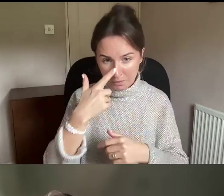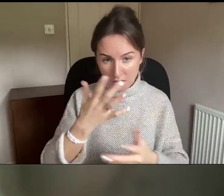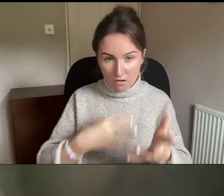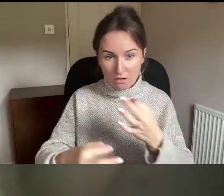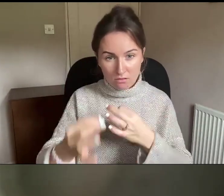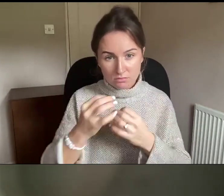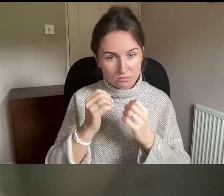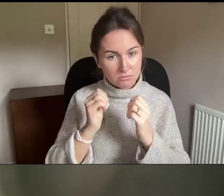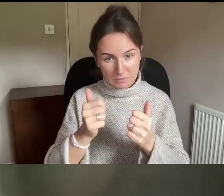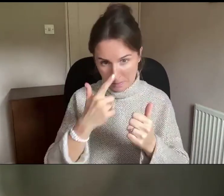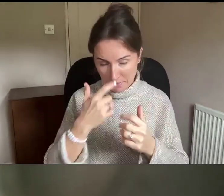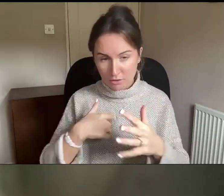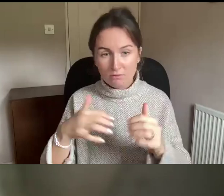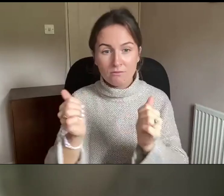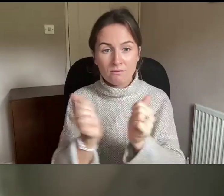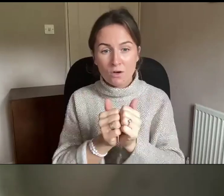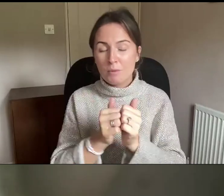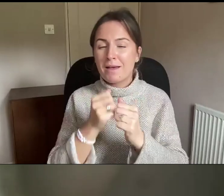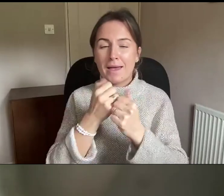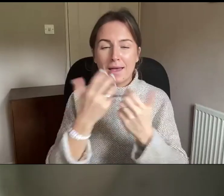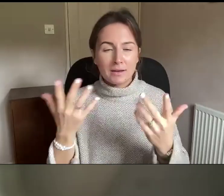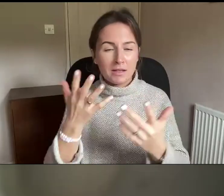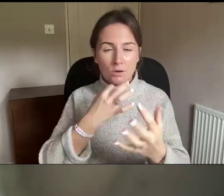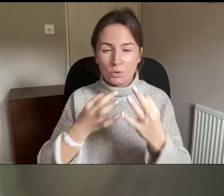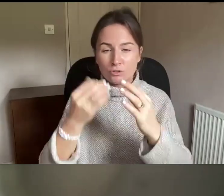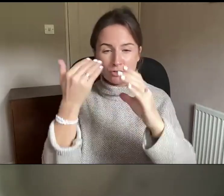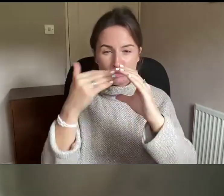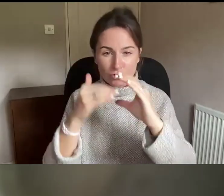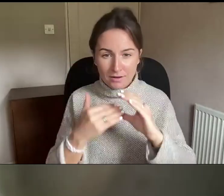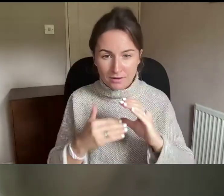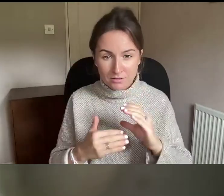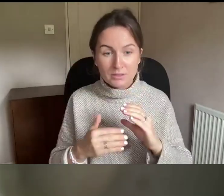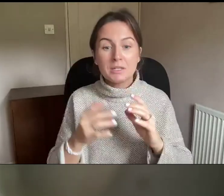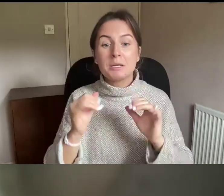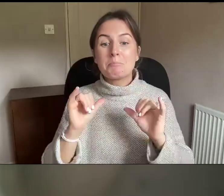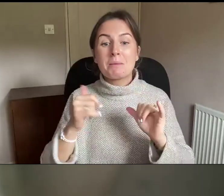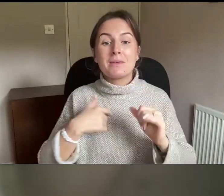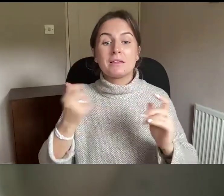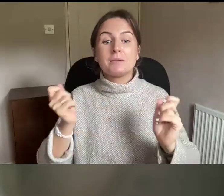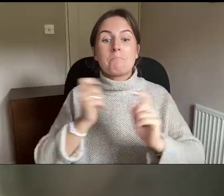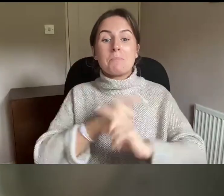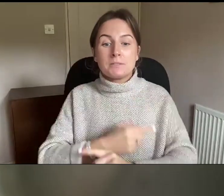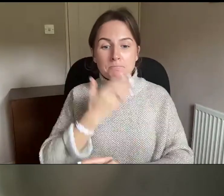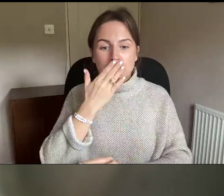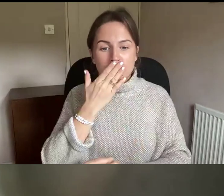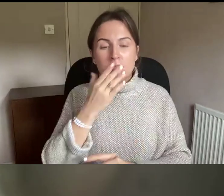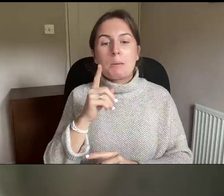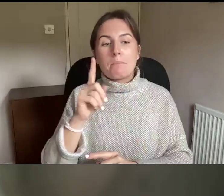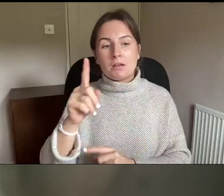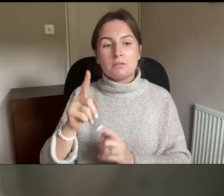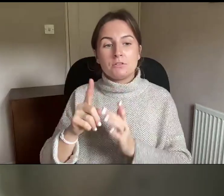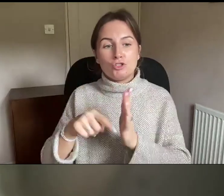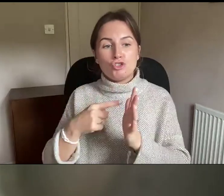to confirm that if you pop any questions in the chat, it may be I don't answer them immediately, and my colleague James